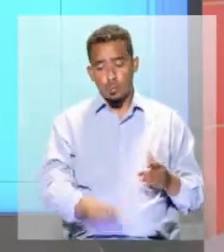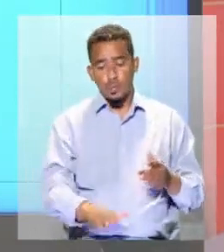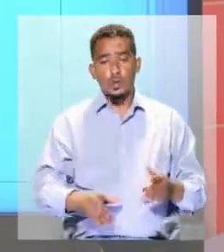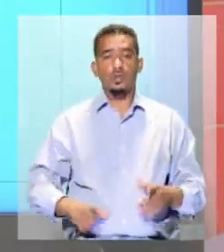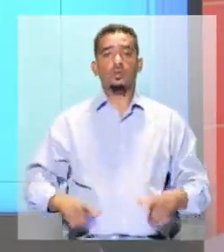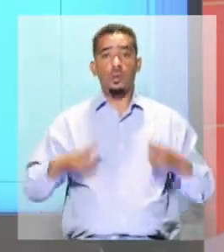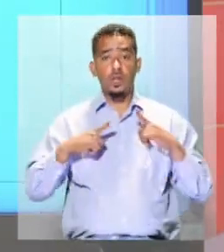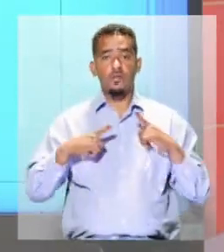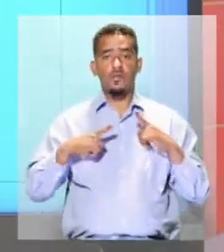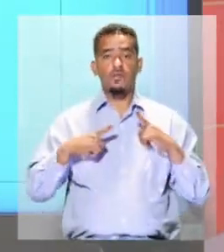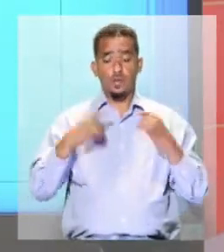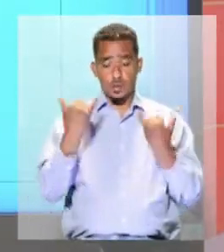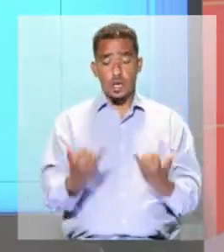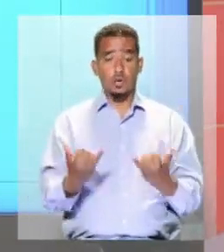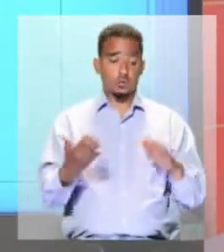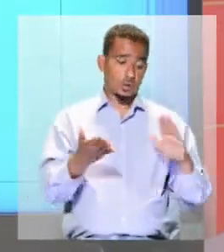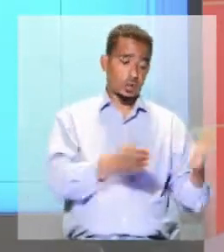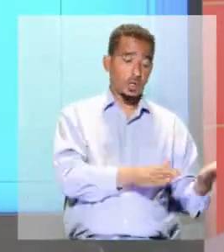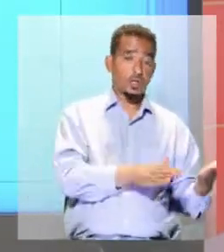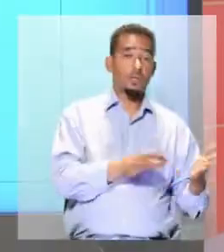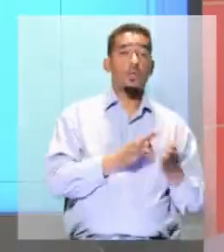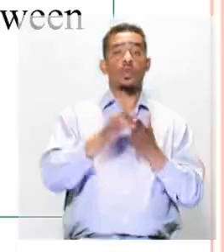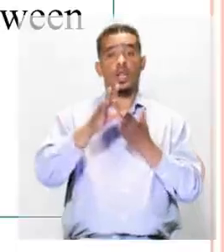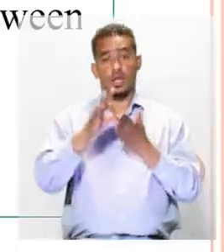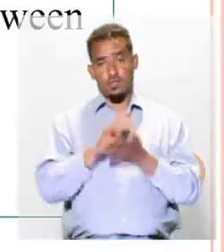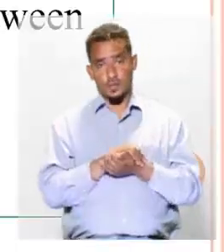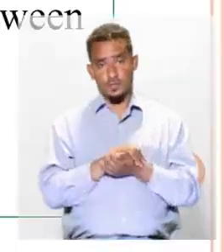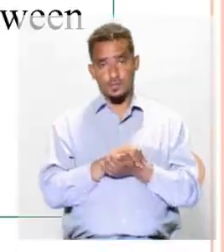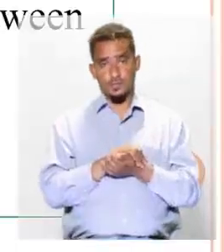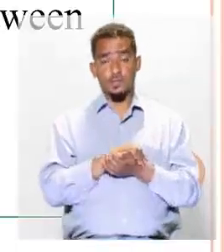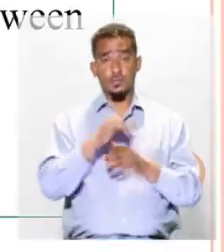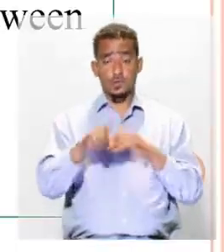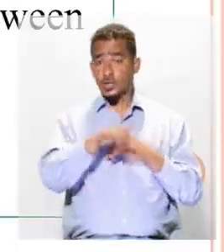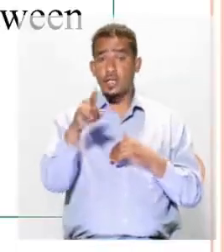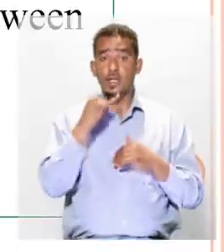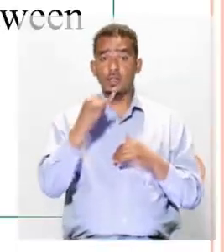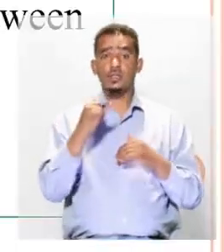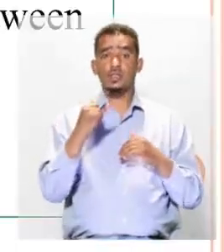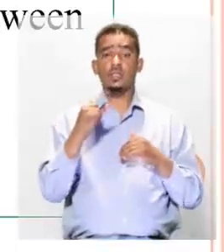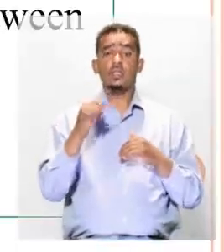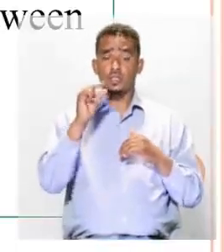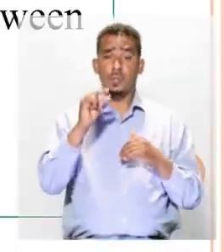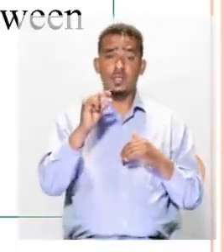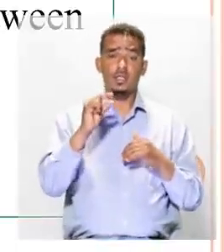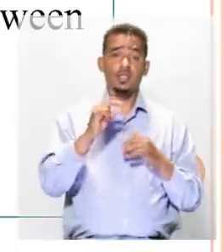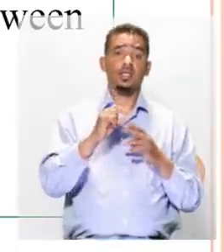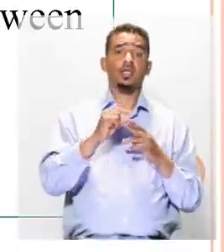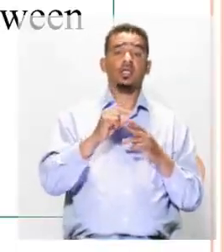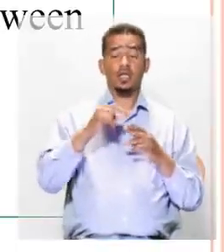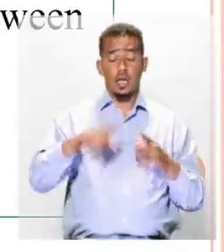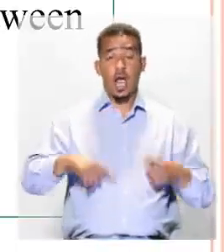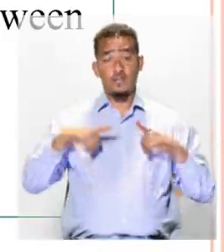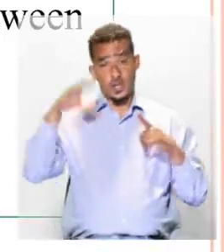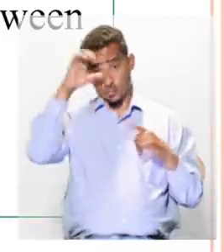under current mortality levels. There is disparity in life